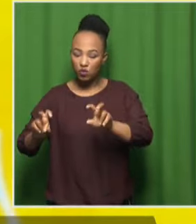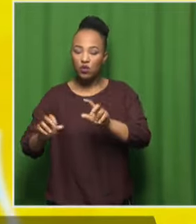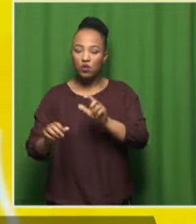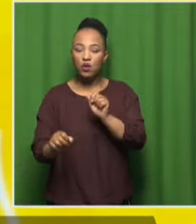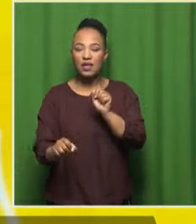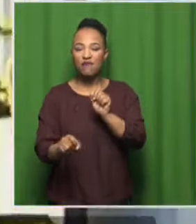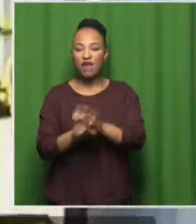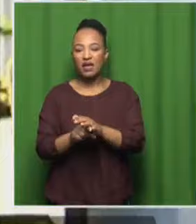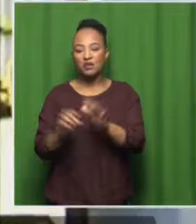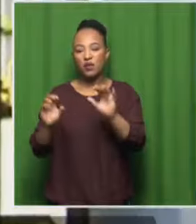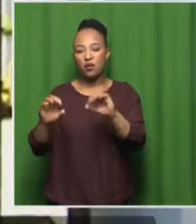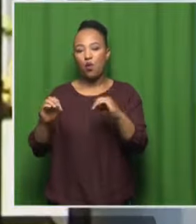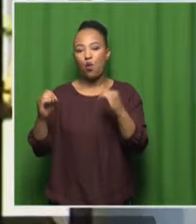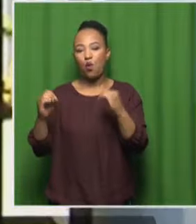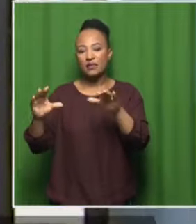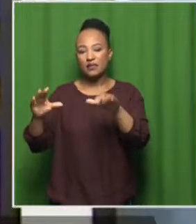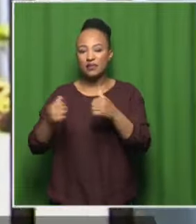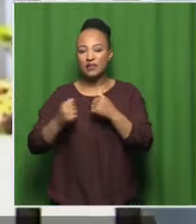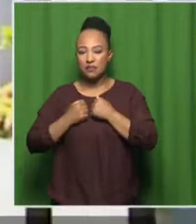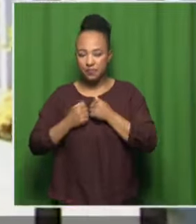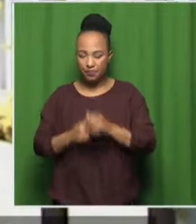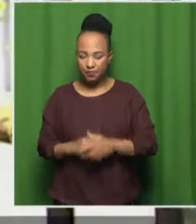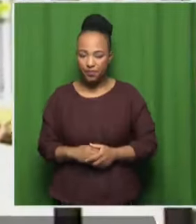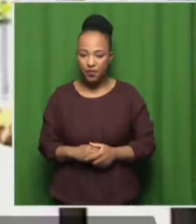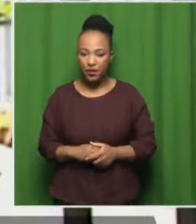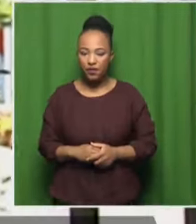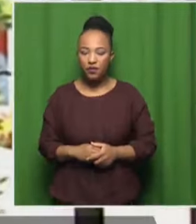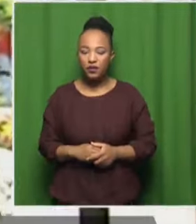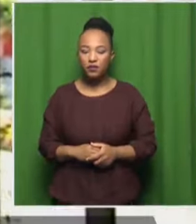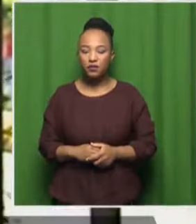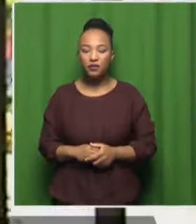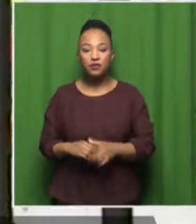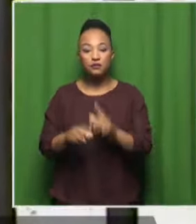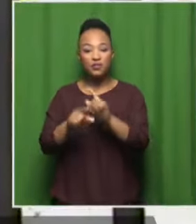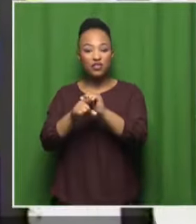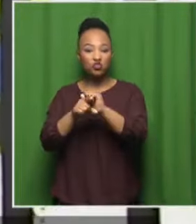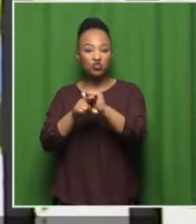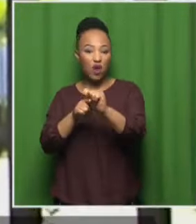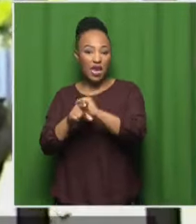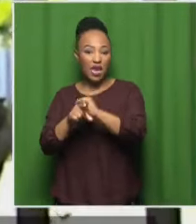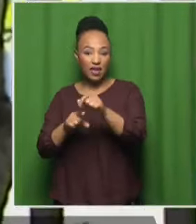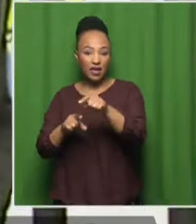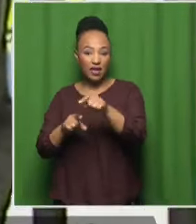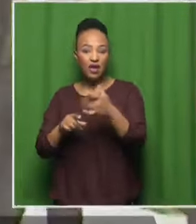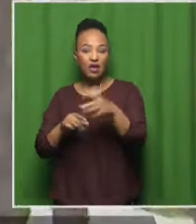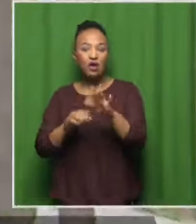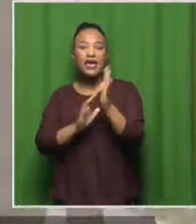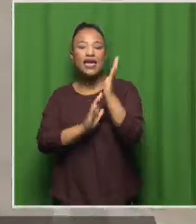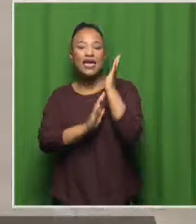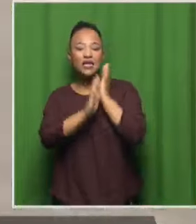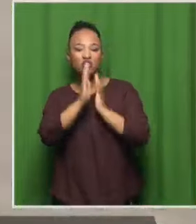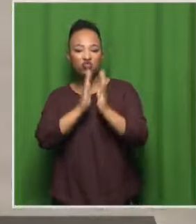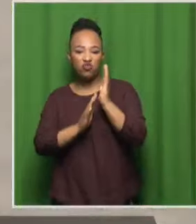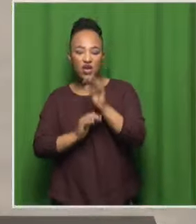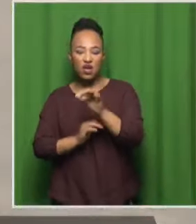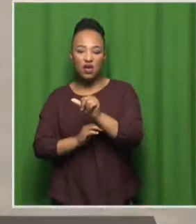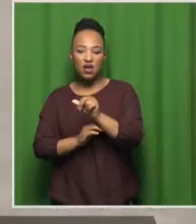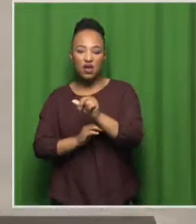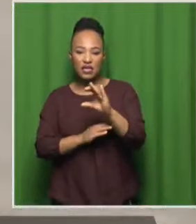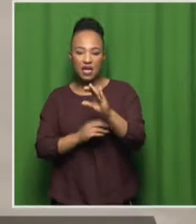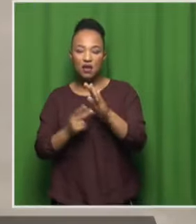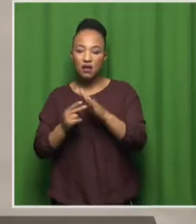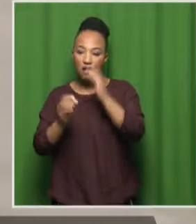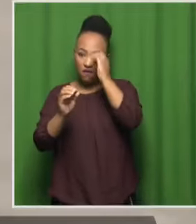our organization. The content of the modules include the history of the ANC and the vision of the ANC for South